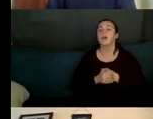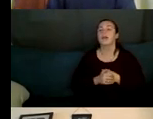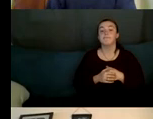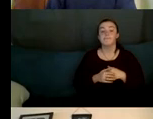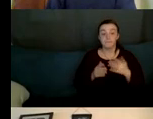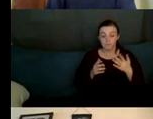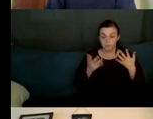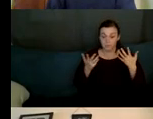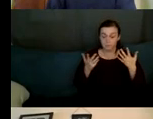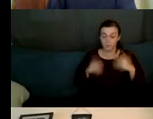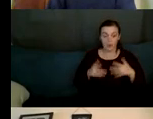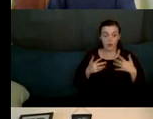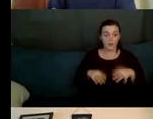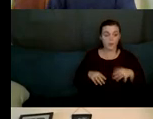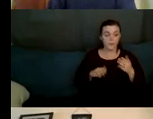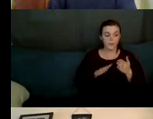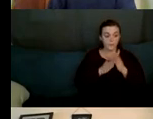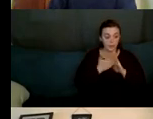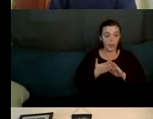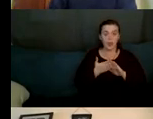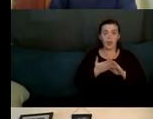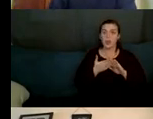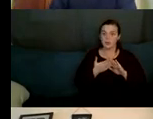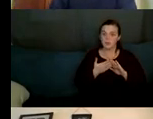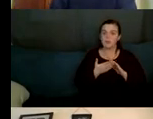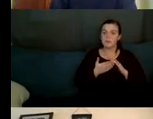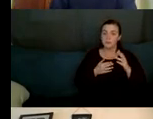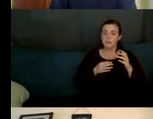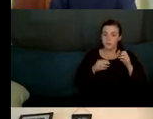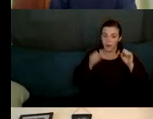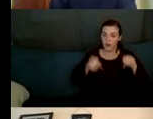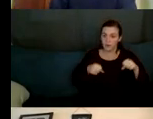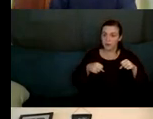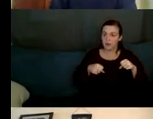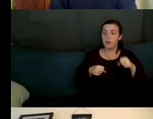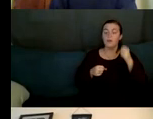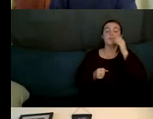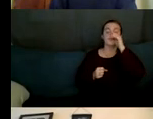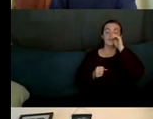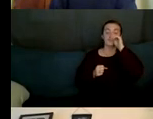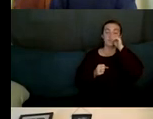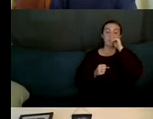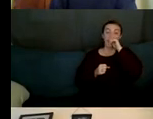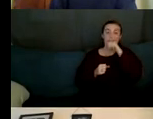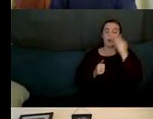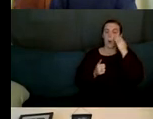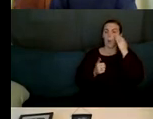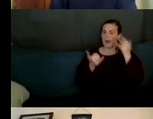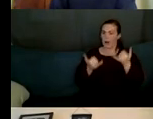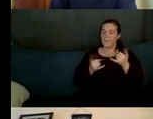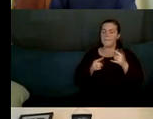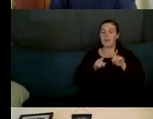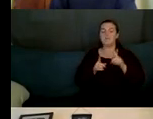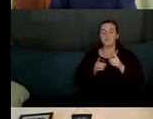it's really doable. And we all know this now because we've all been to tons of online collegiums, but back in